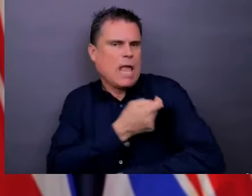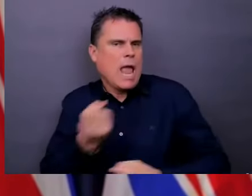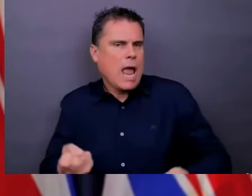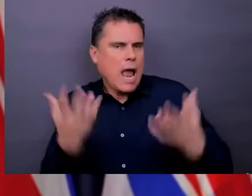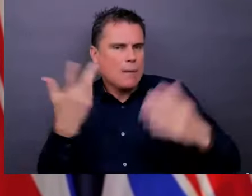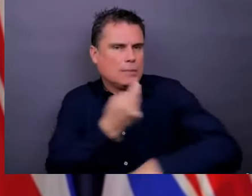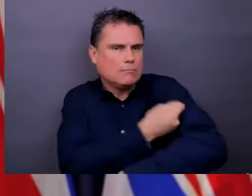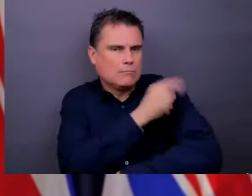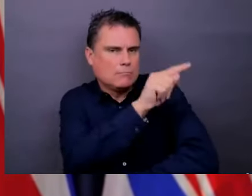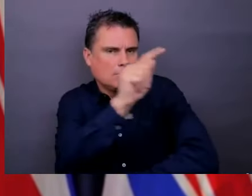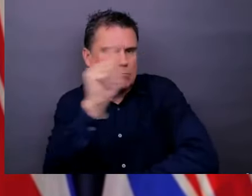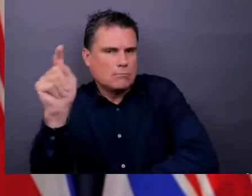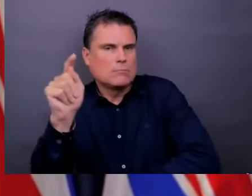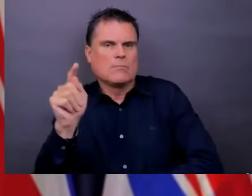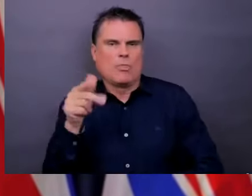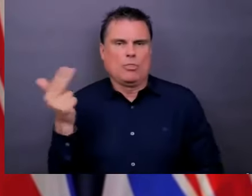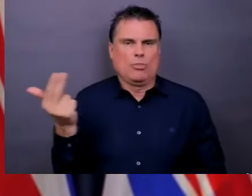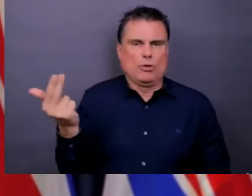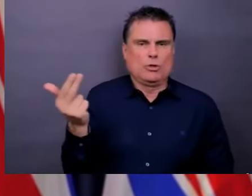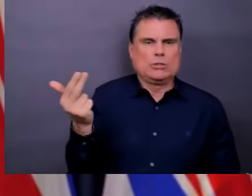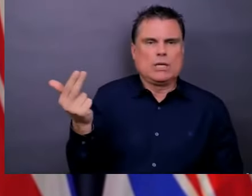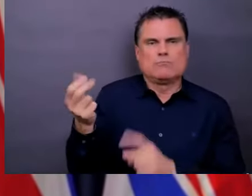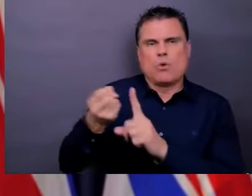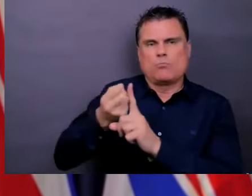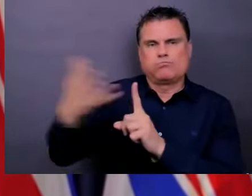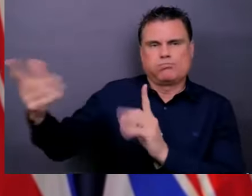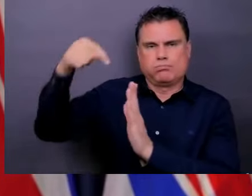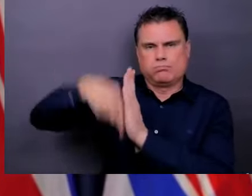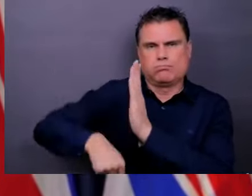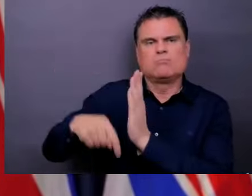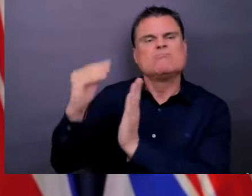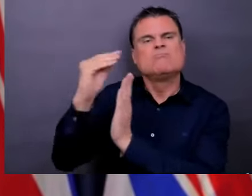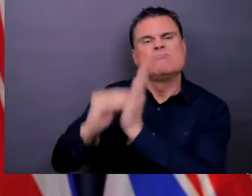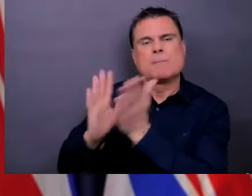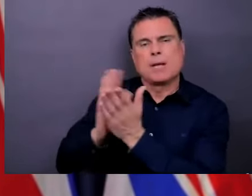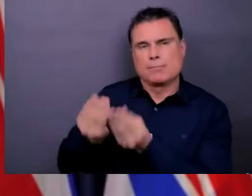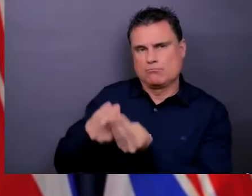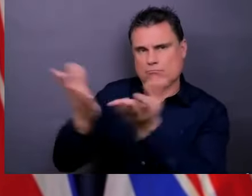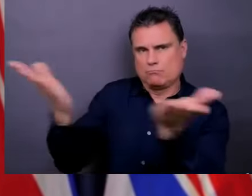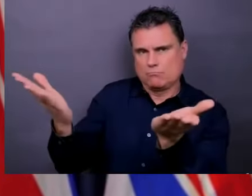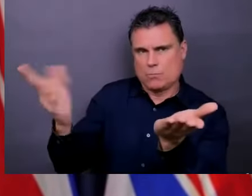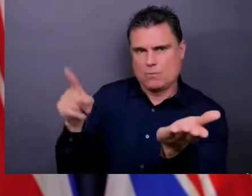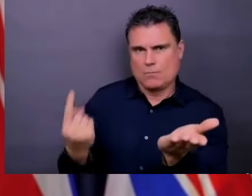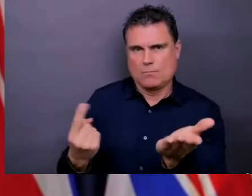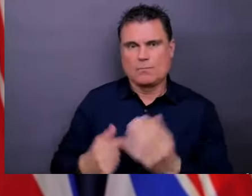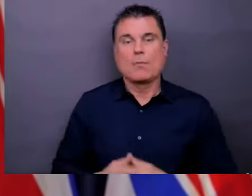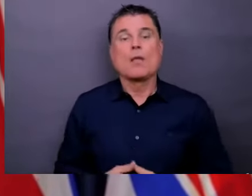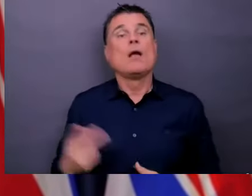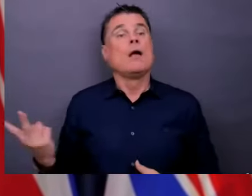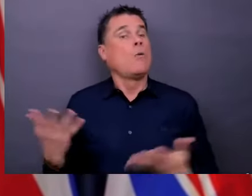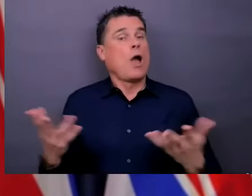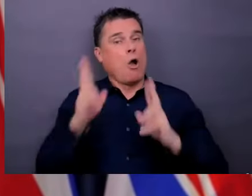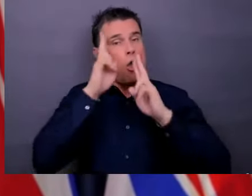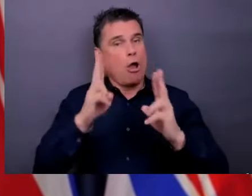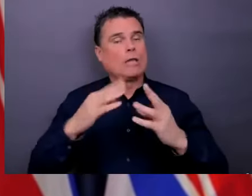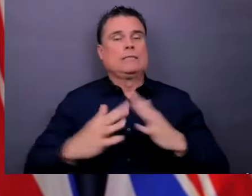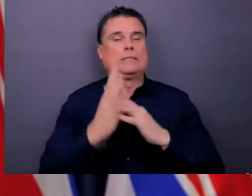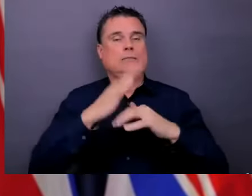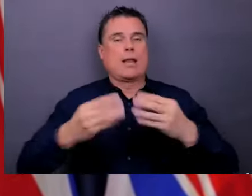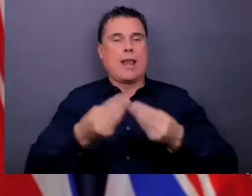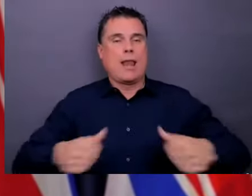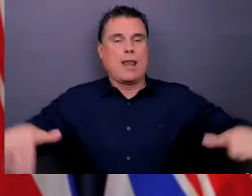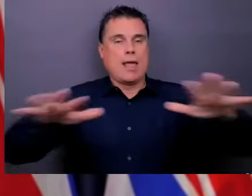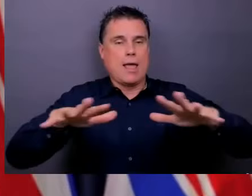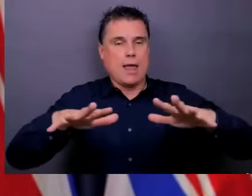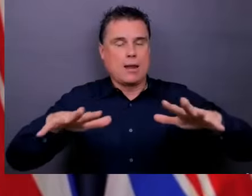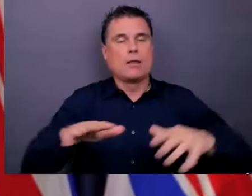my honor, recognizing that we're on the territory of the Lekwungen-speaking people of the Songhees in the Esquimalt First Nation. It's my honor to